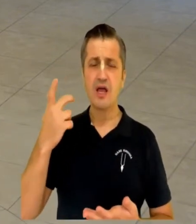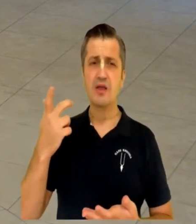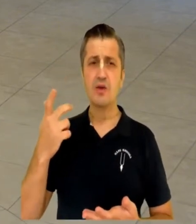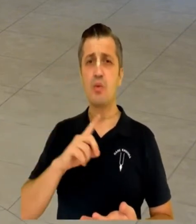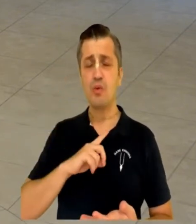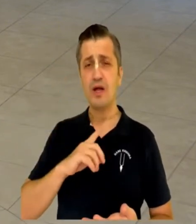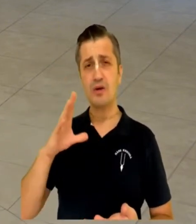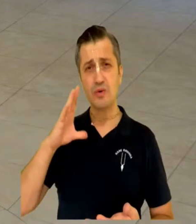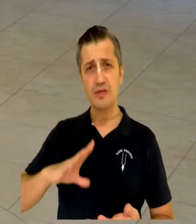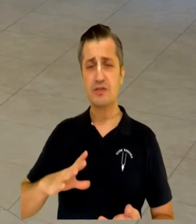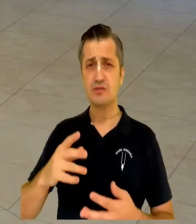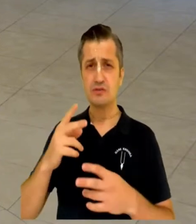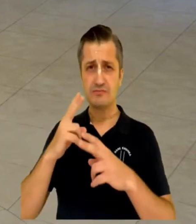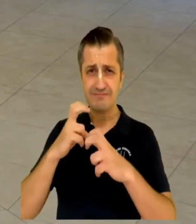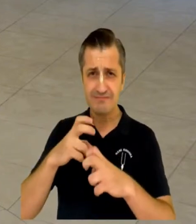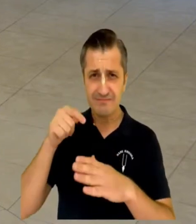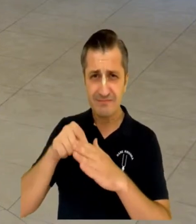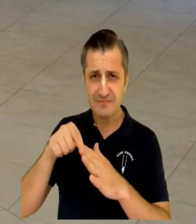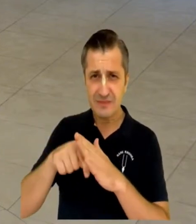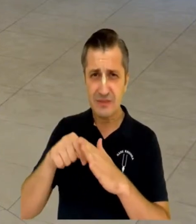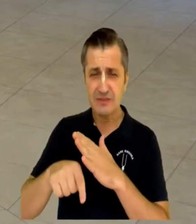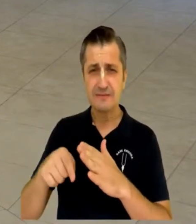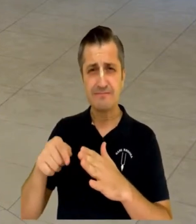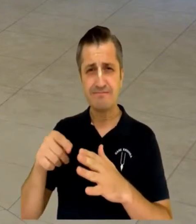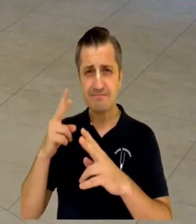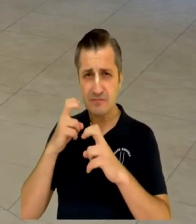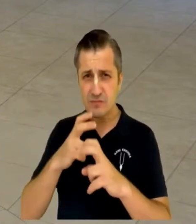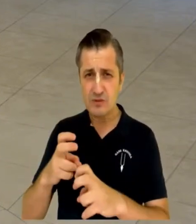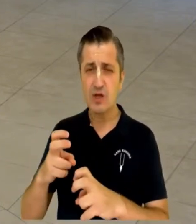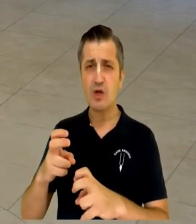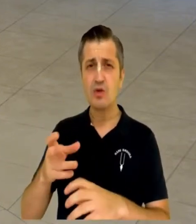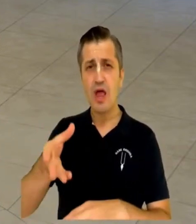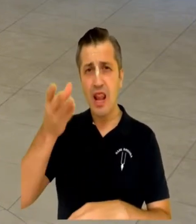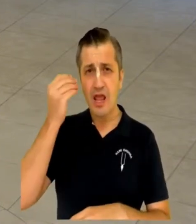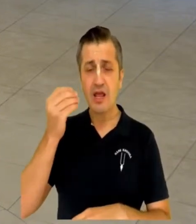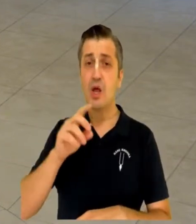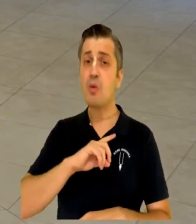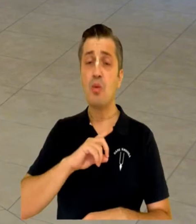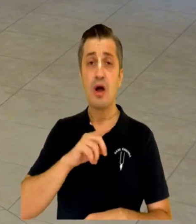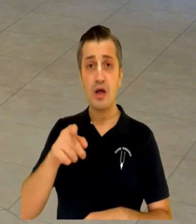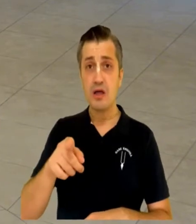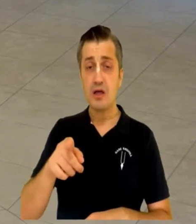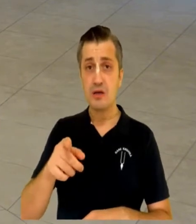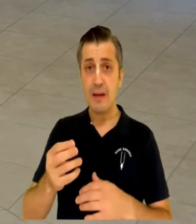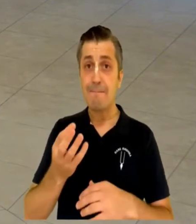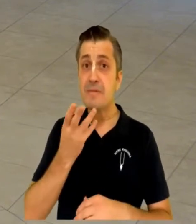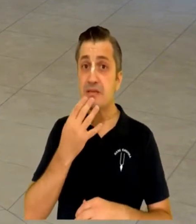event, the event will come again and again and again. So it's very crucial for us to really learn the lessons from those events.